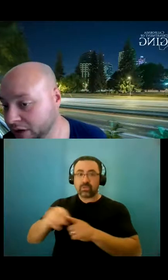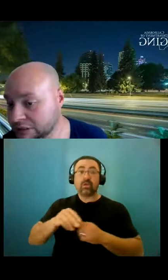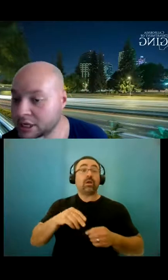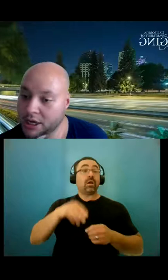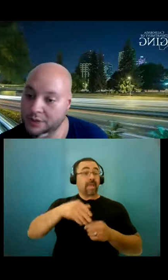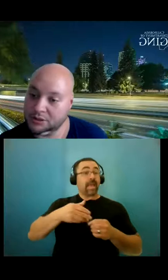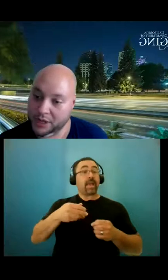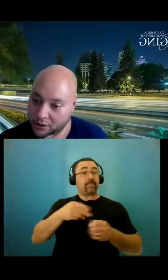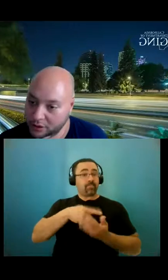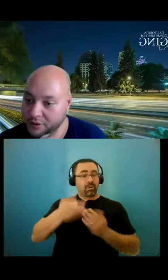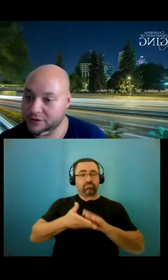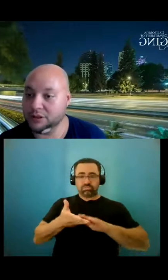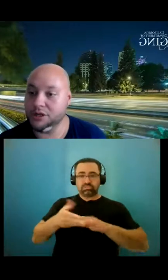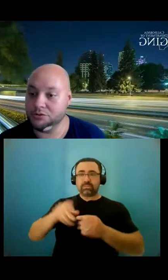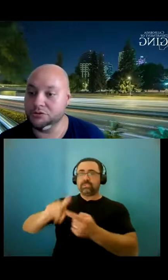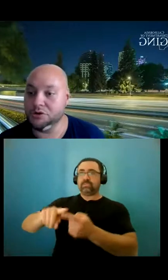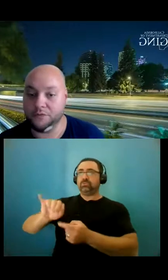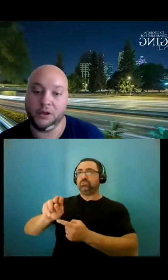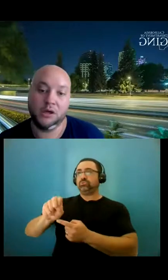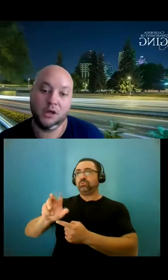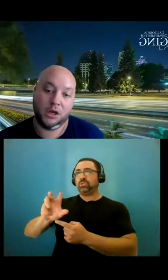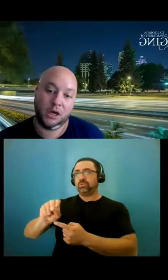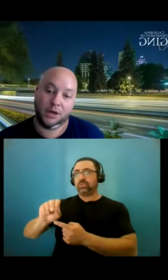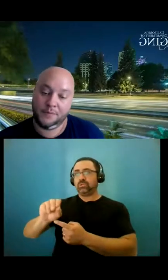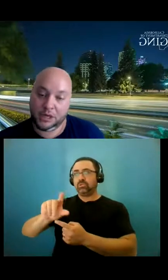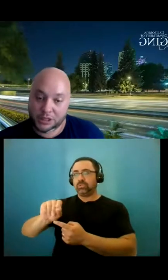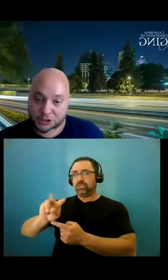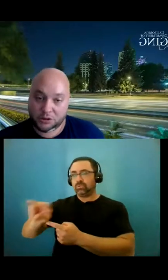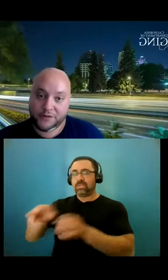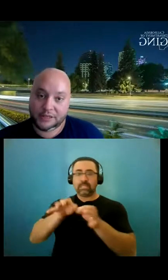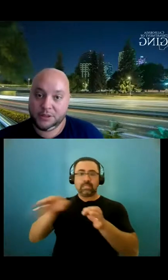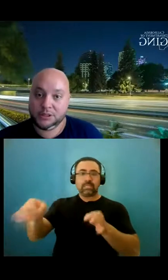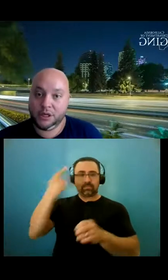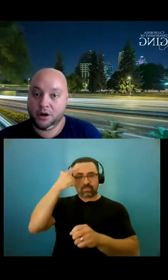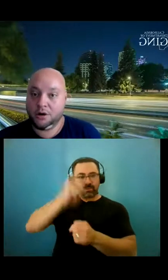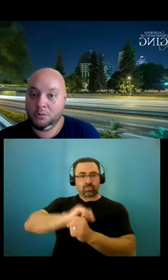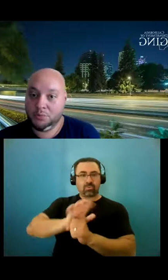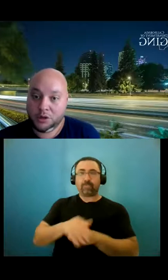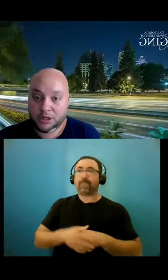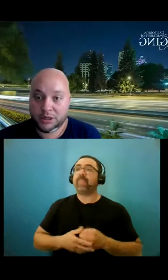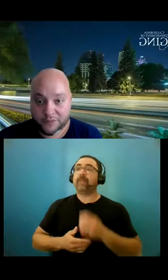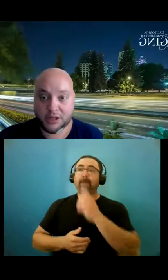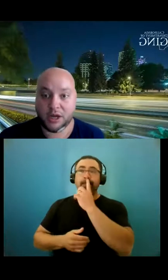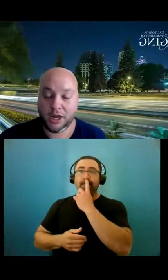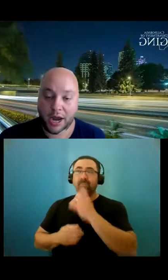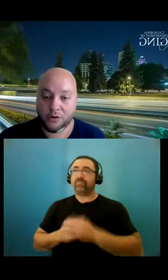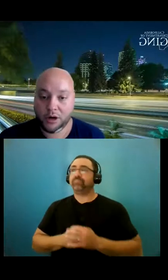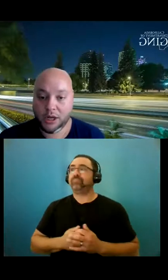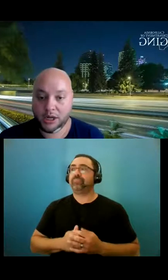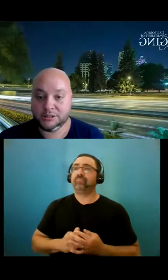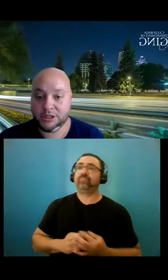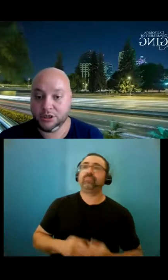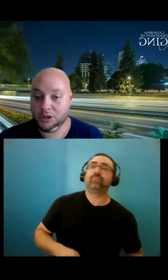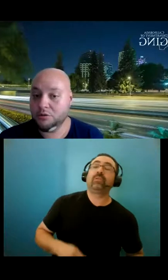those funds since we had a little bit of a delay due to COVID. An additional investment in our home and community living